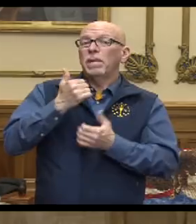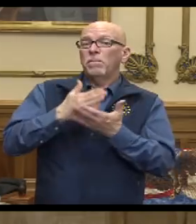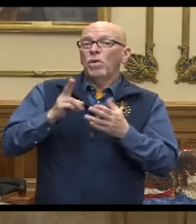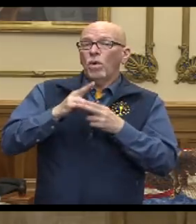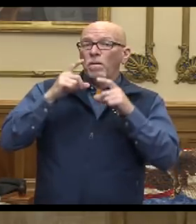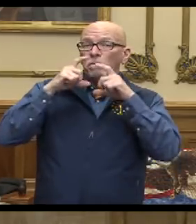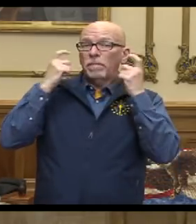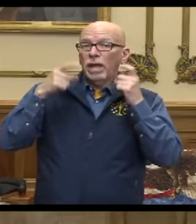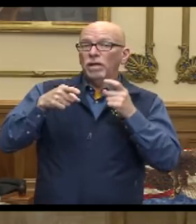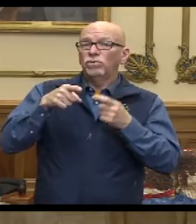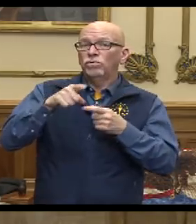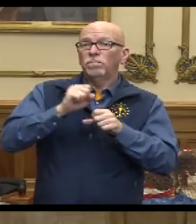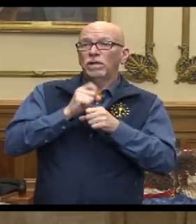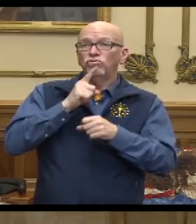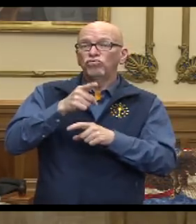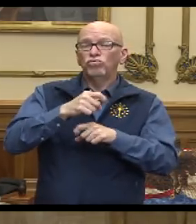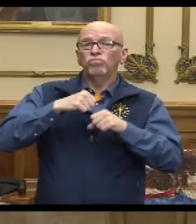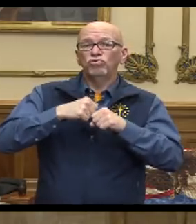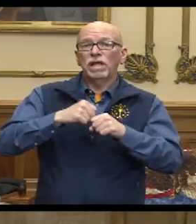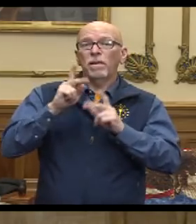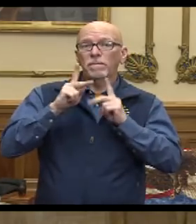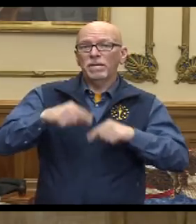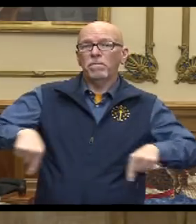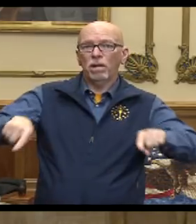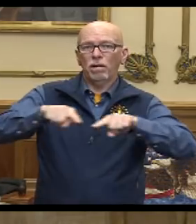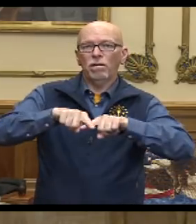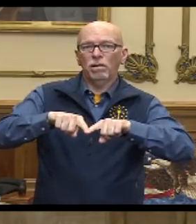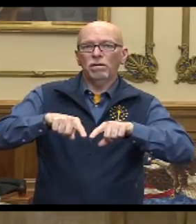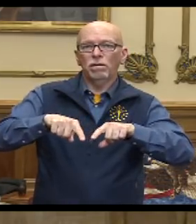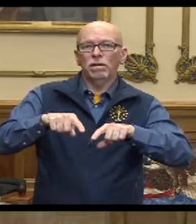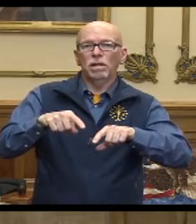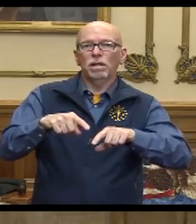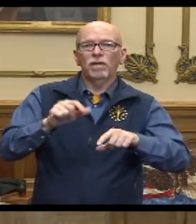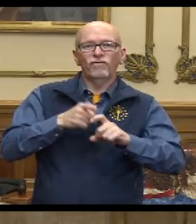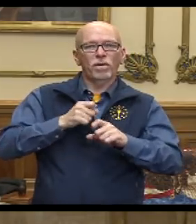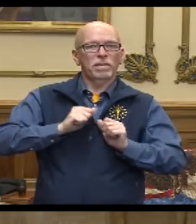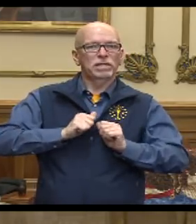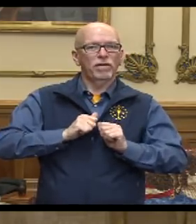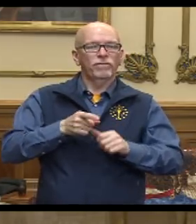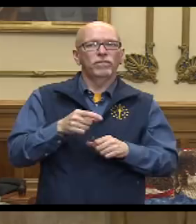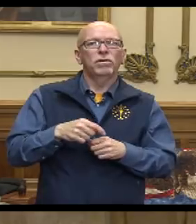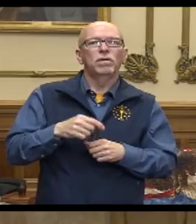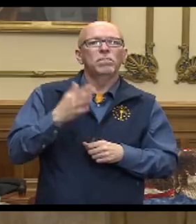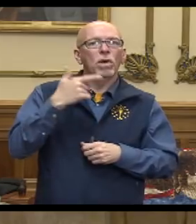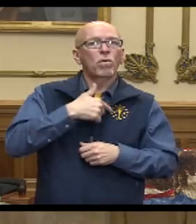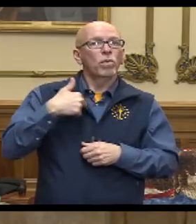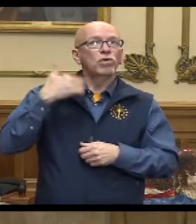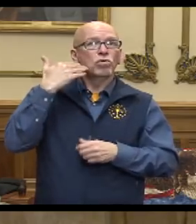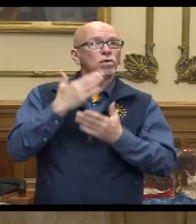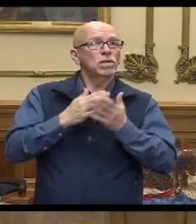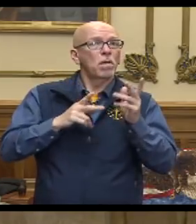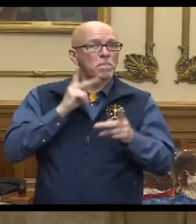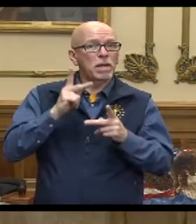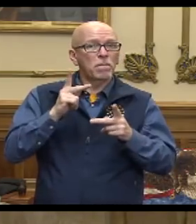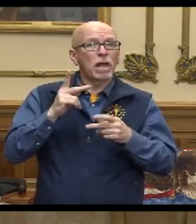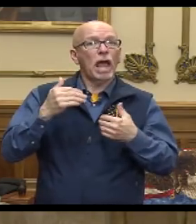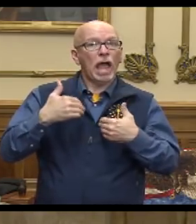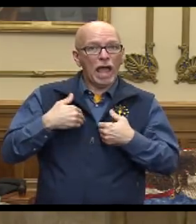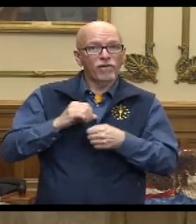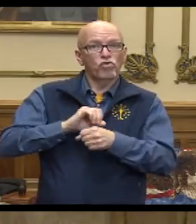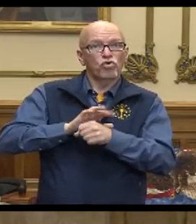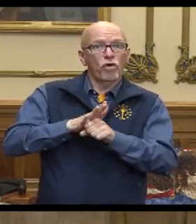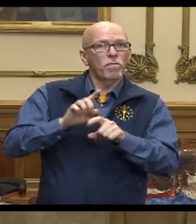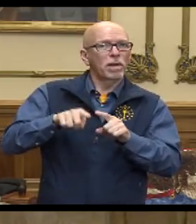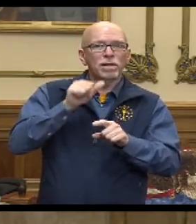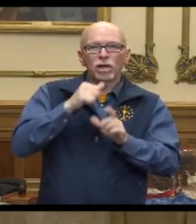masks is really that you are protecting the other people around you from yourself. So as we know that there are some people who are asymptomatic